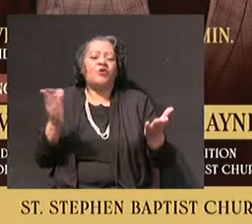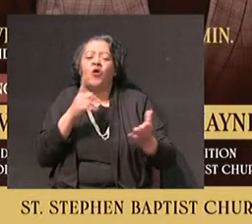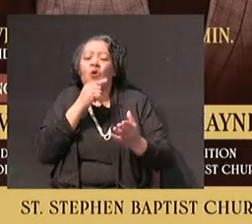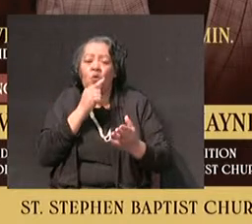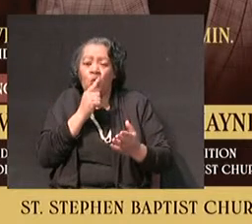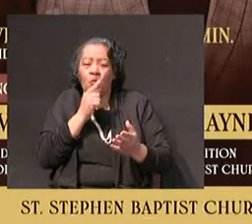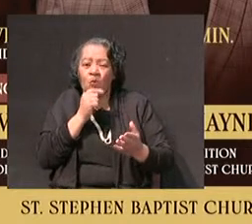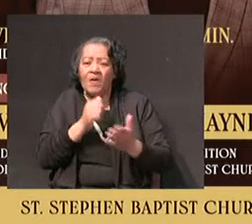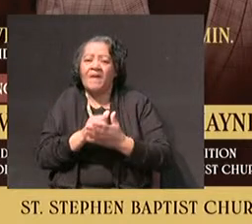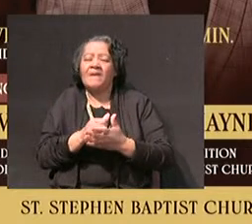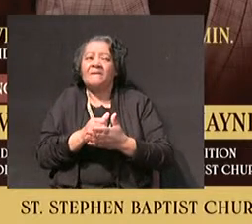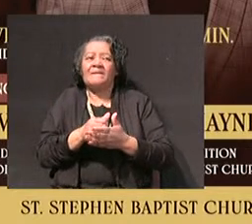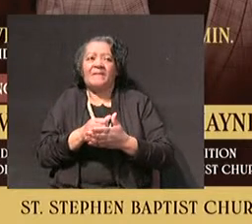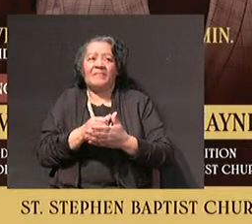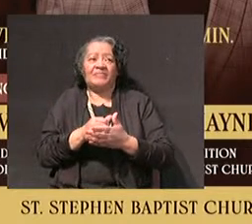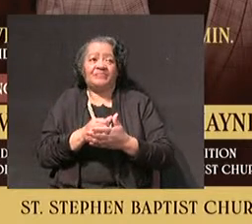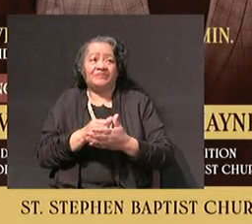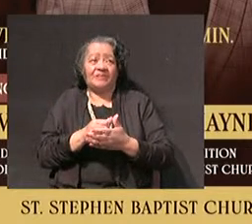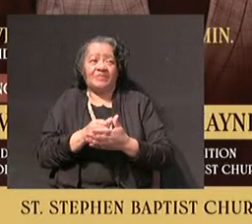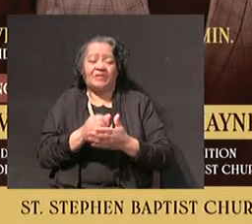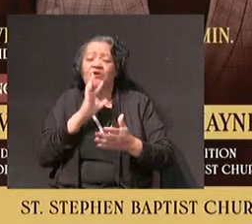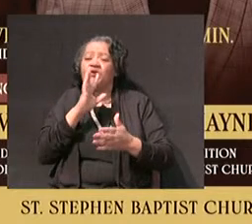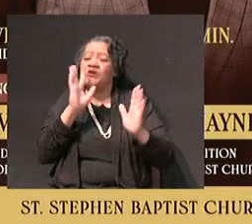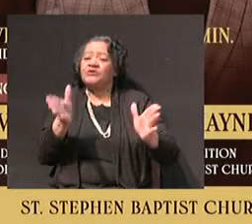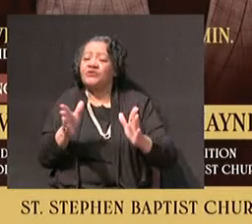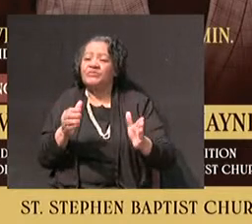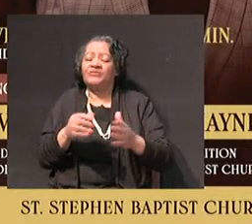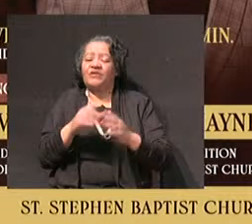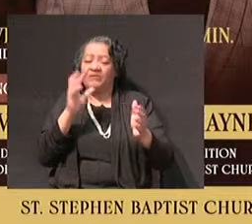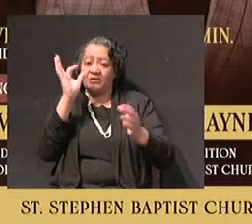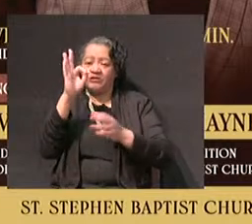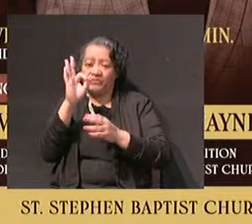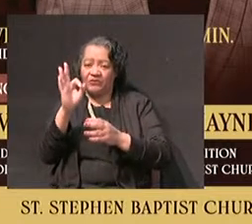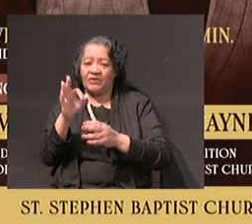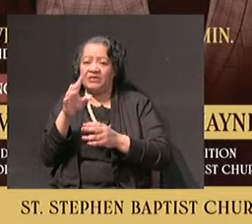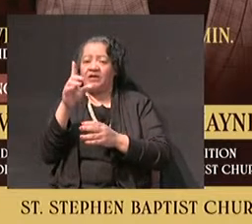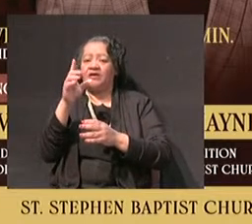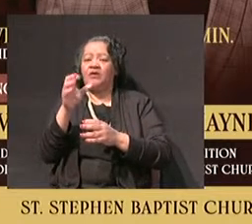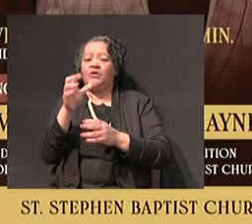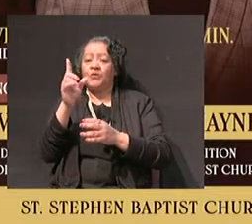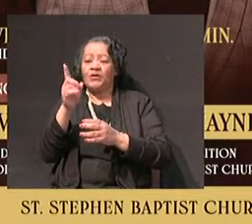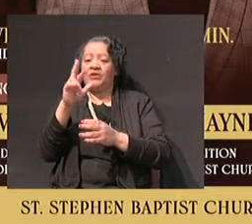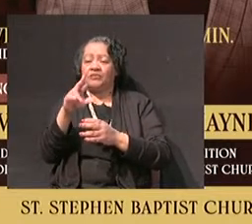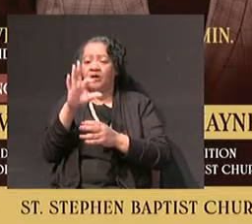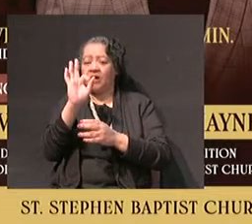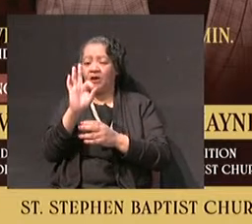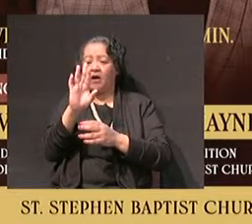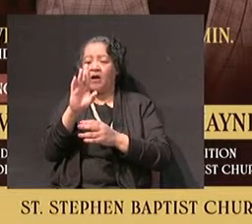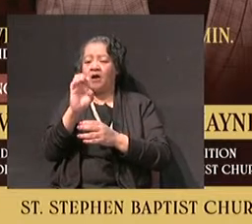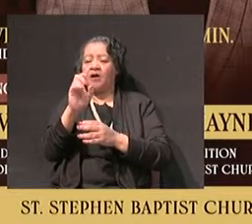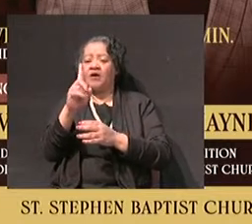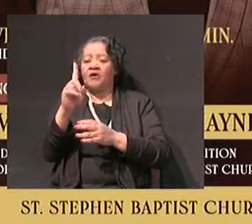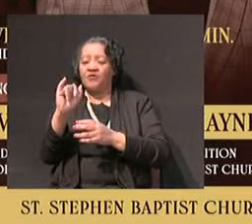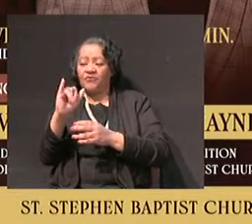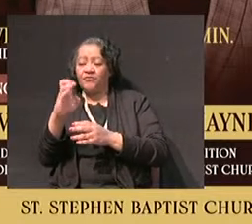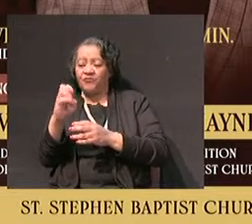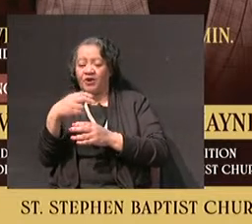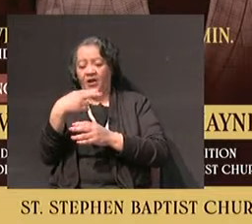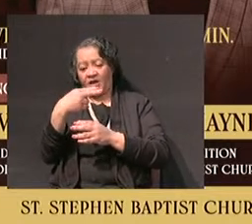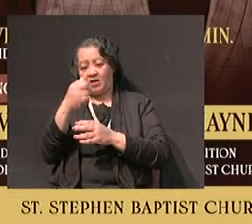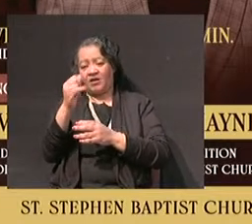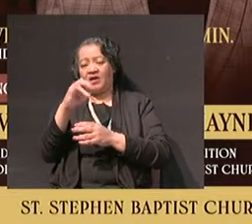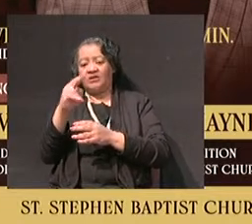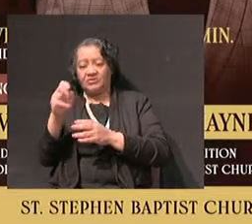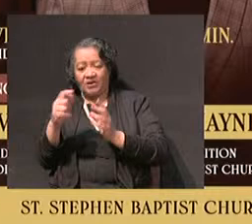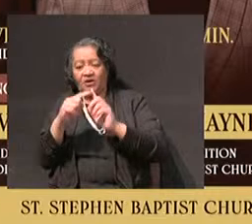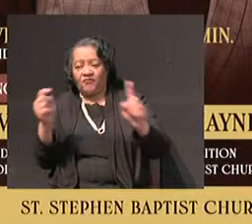be oh my goodness, our speaker is going to be the Reverend Dr. Freddie Haynes, who's coming to us from